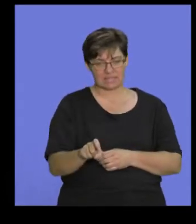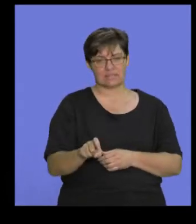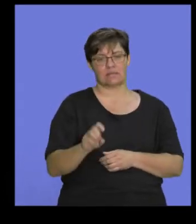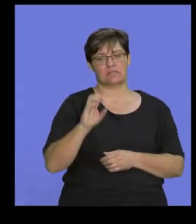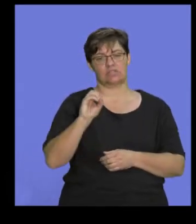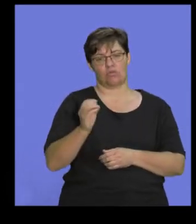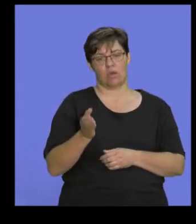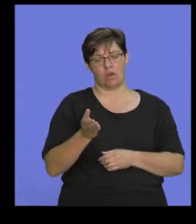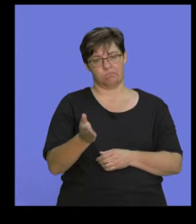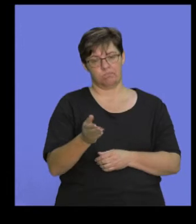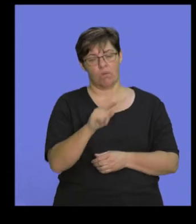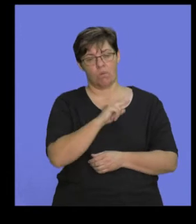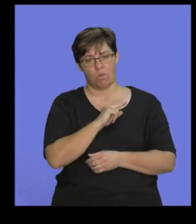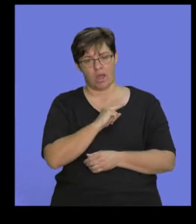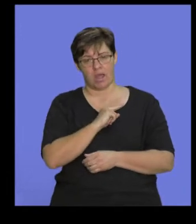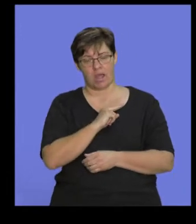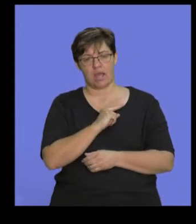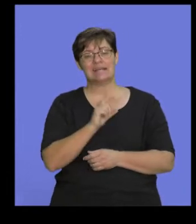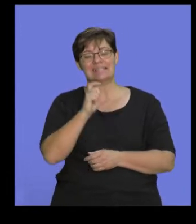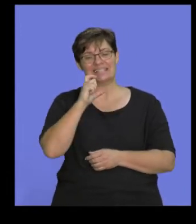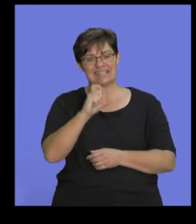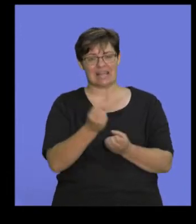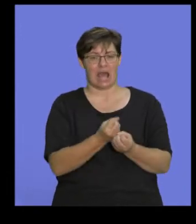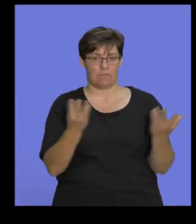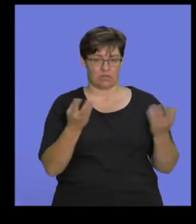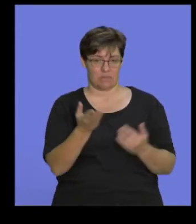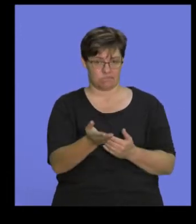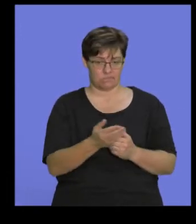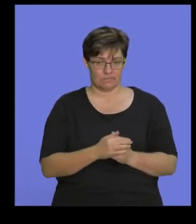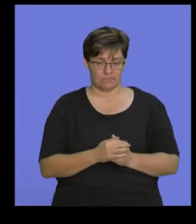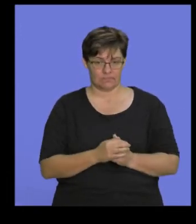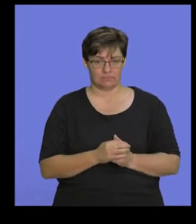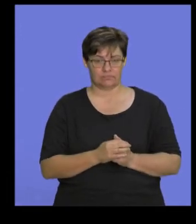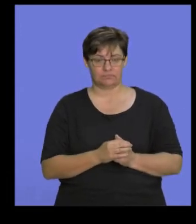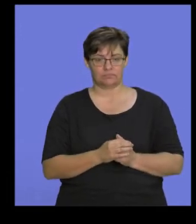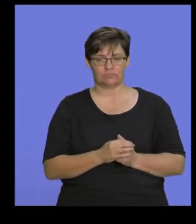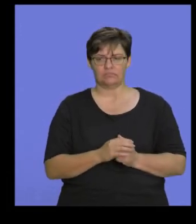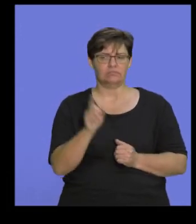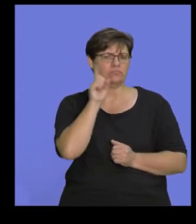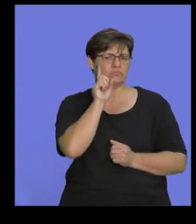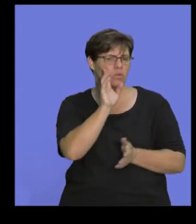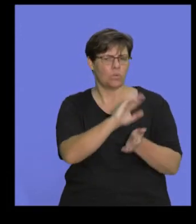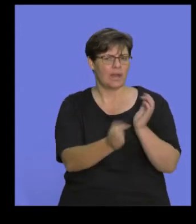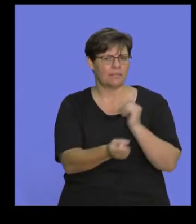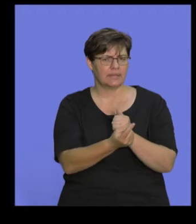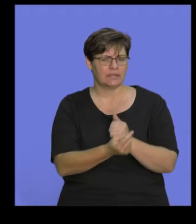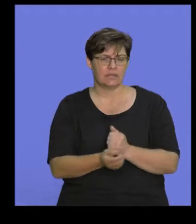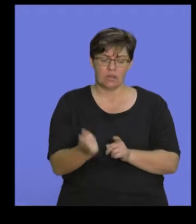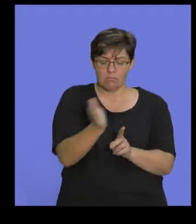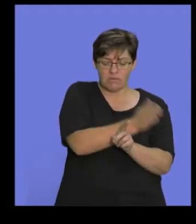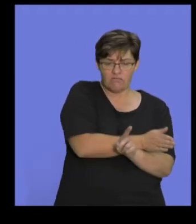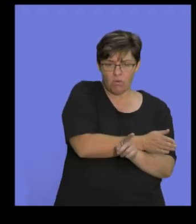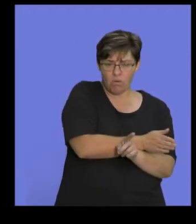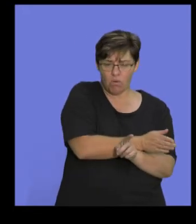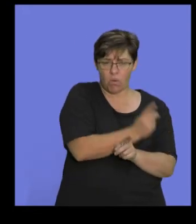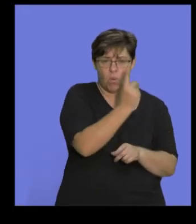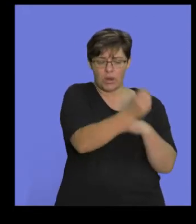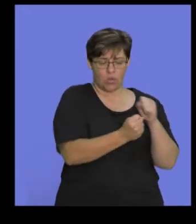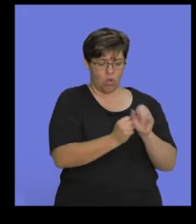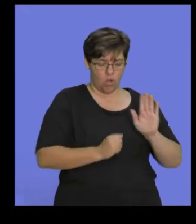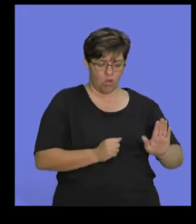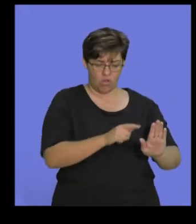include it because it represents the cents that we are dealing with. Now, look at what is happening here. The previous question,